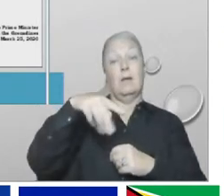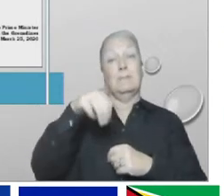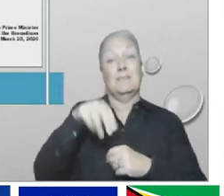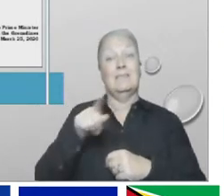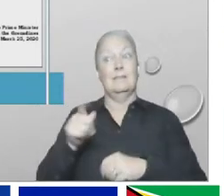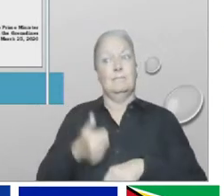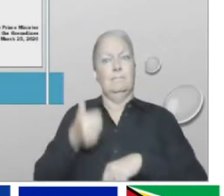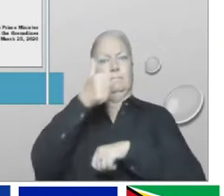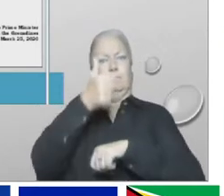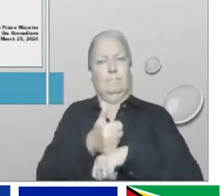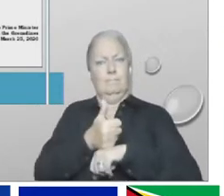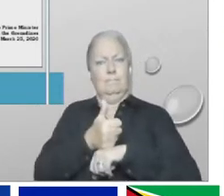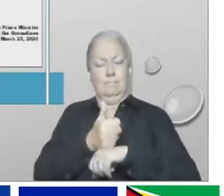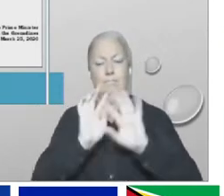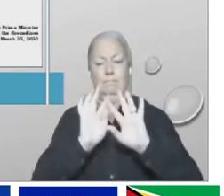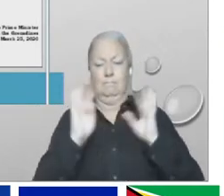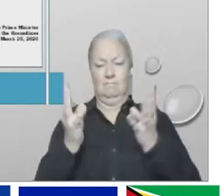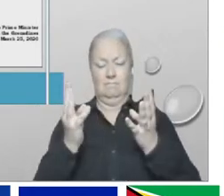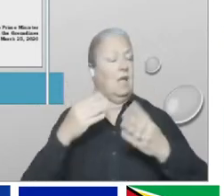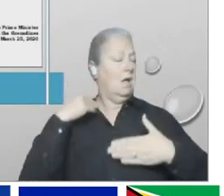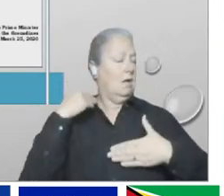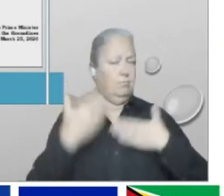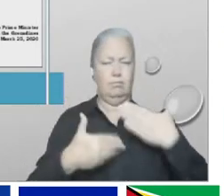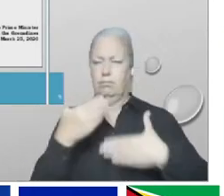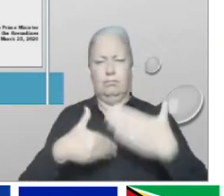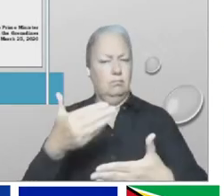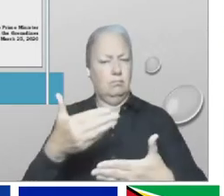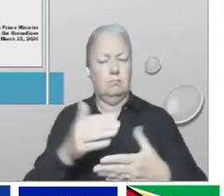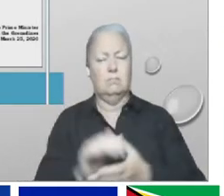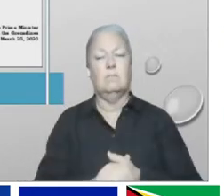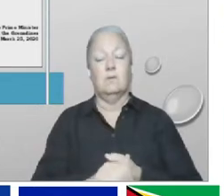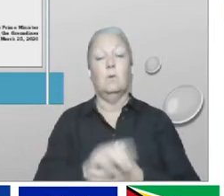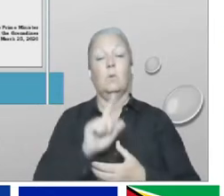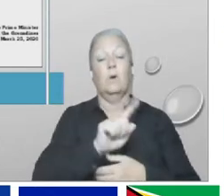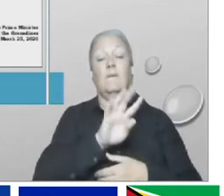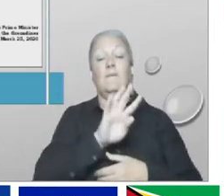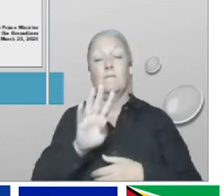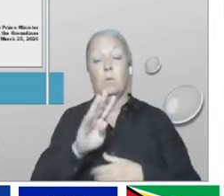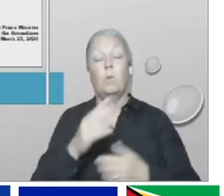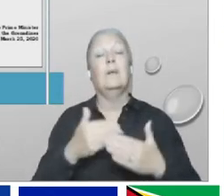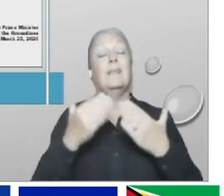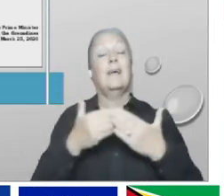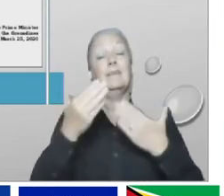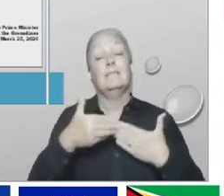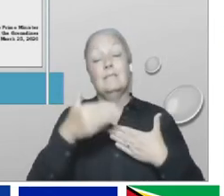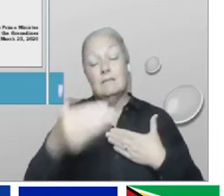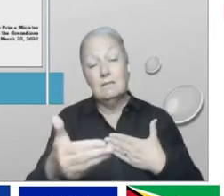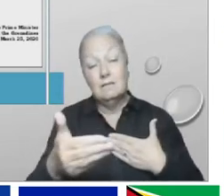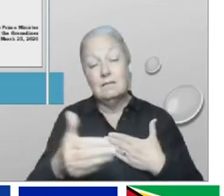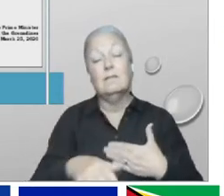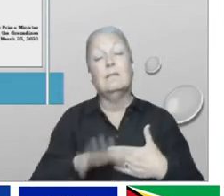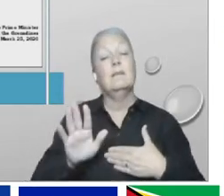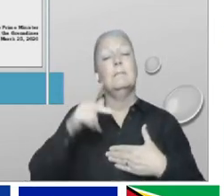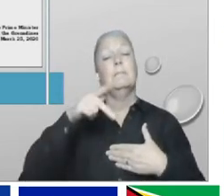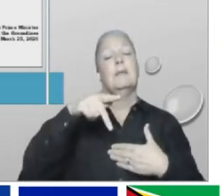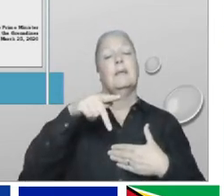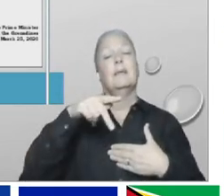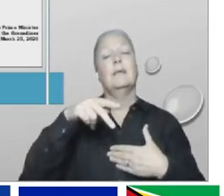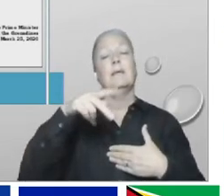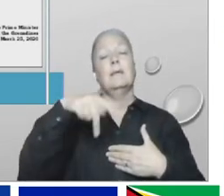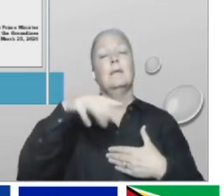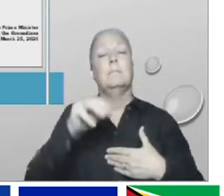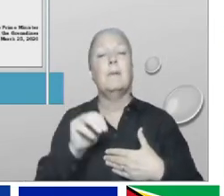functional. Exactly 14 days later, the Prime Minister, the Honorable Dr. Ralph E. Gonsalves, addressed the nation on